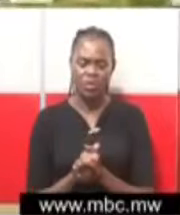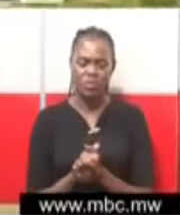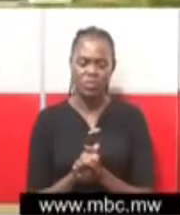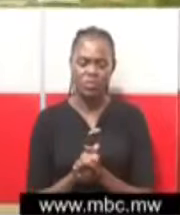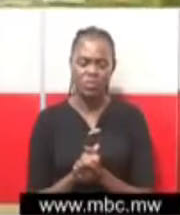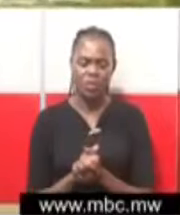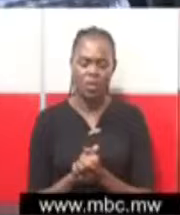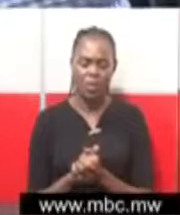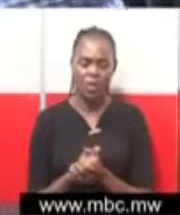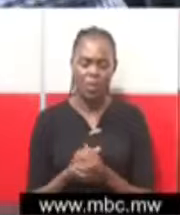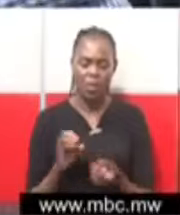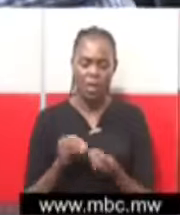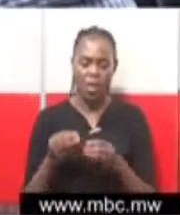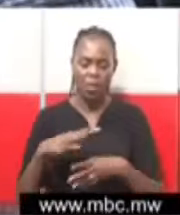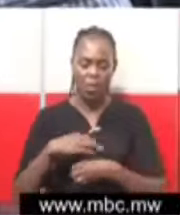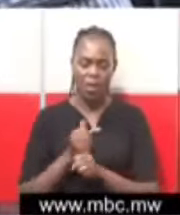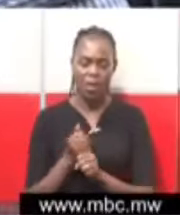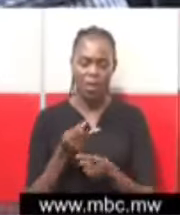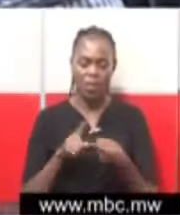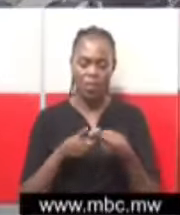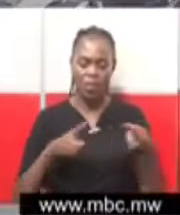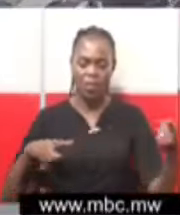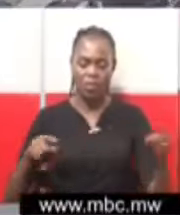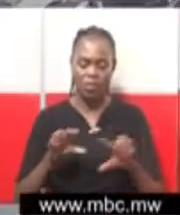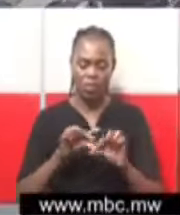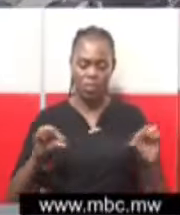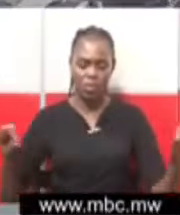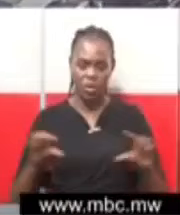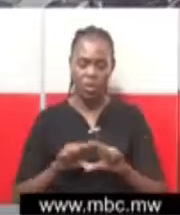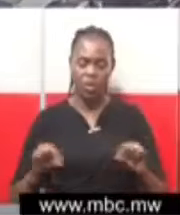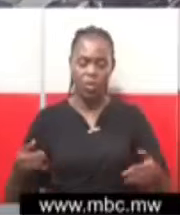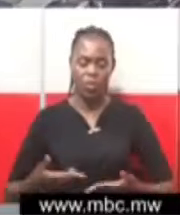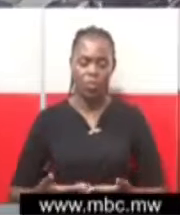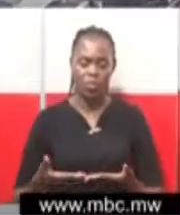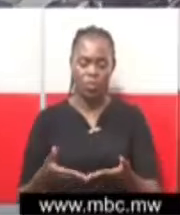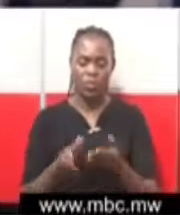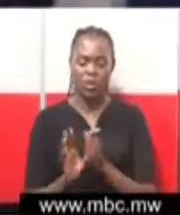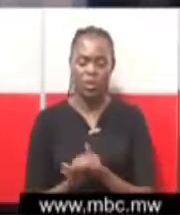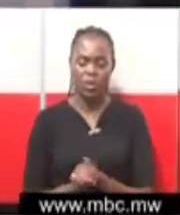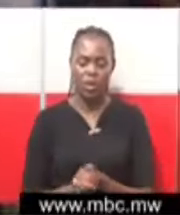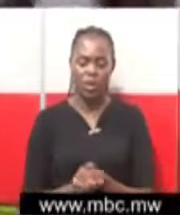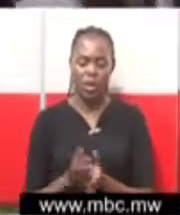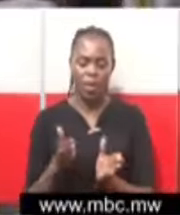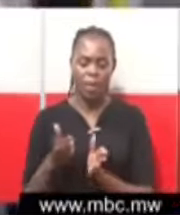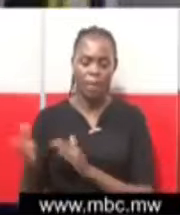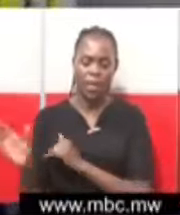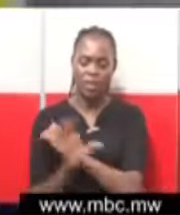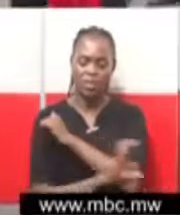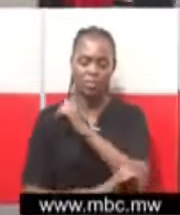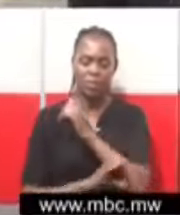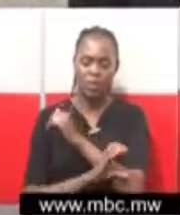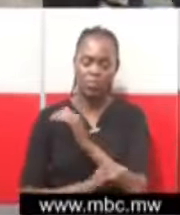International, which manufactures electricity cables and supply to several parts of countries.